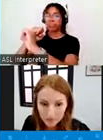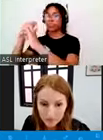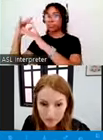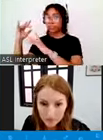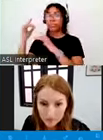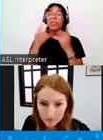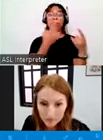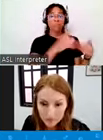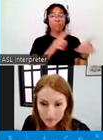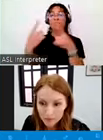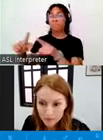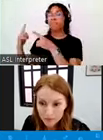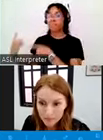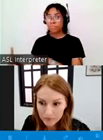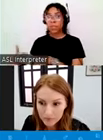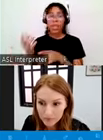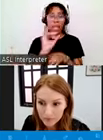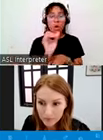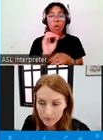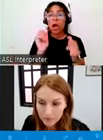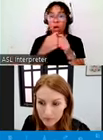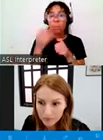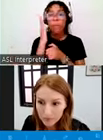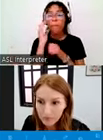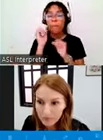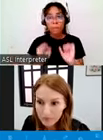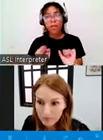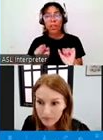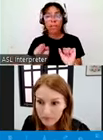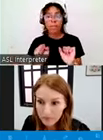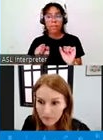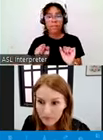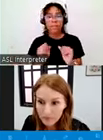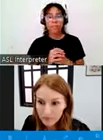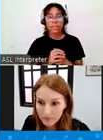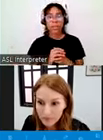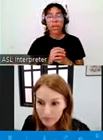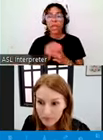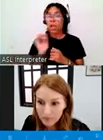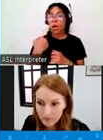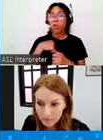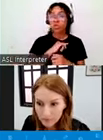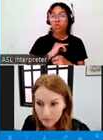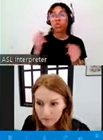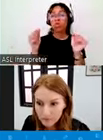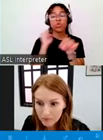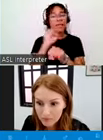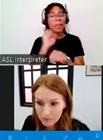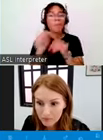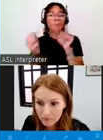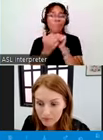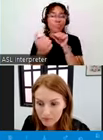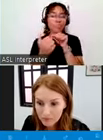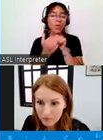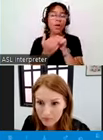different scenarios. And so we're working very closely with Lawrence Berkeley National Lab on that piece of